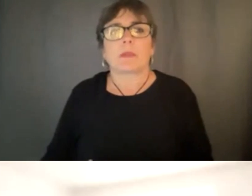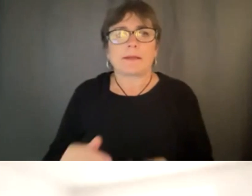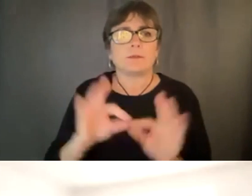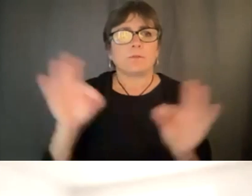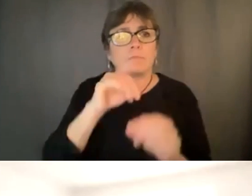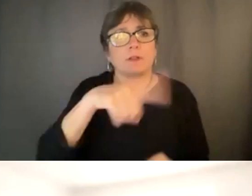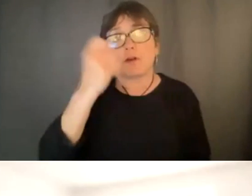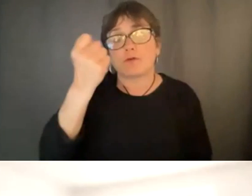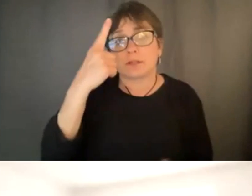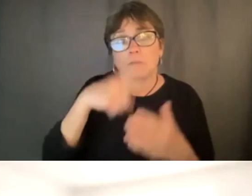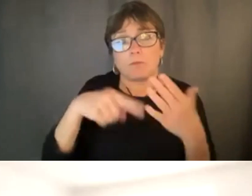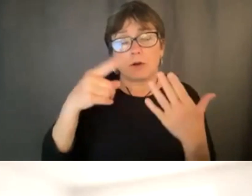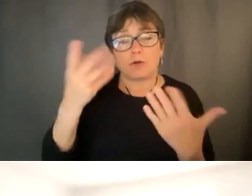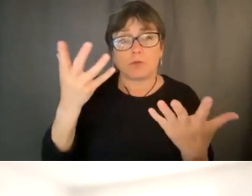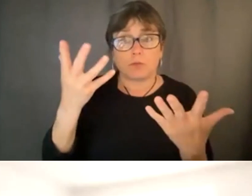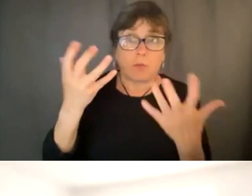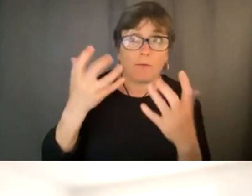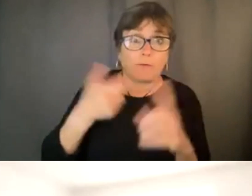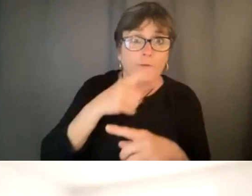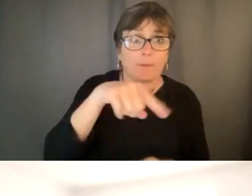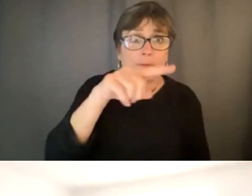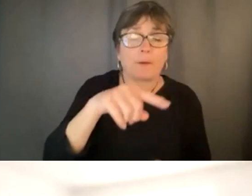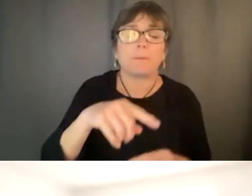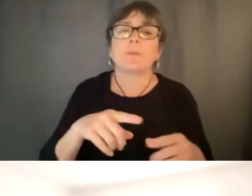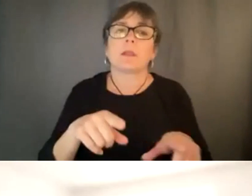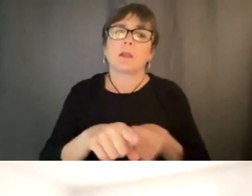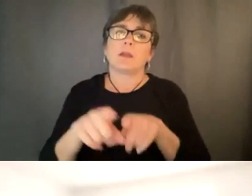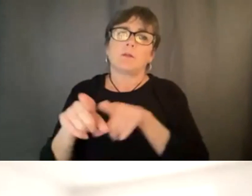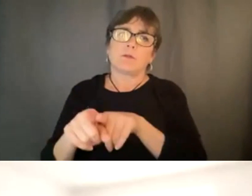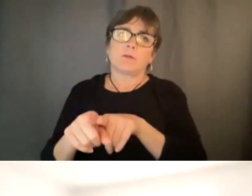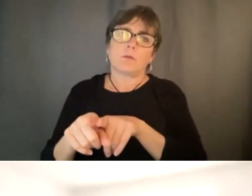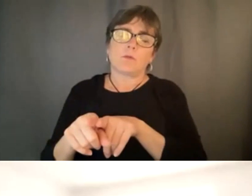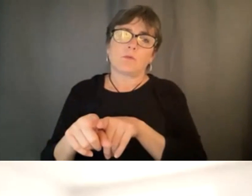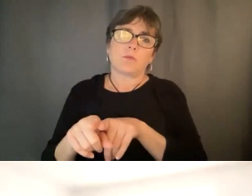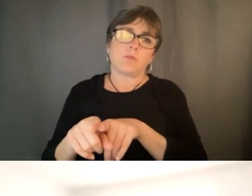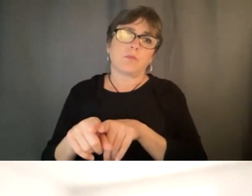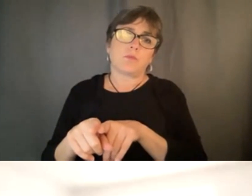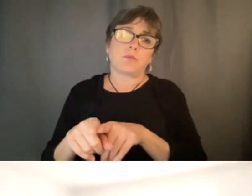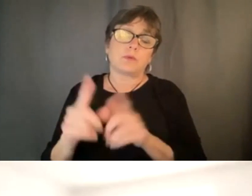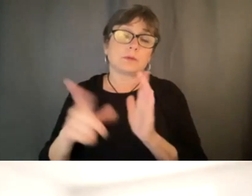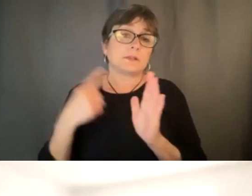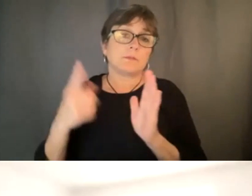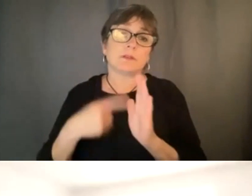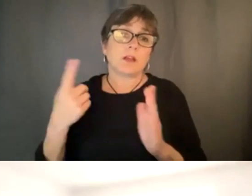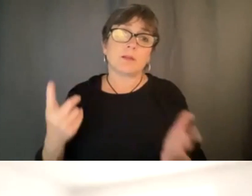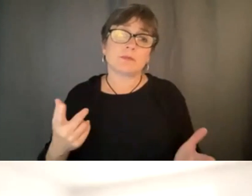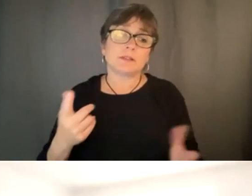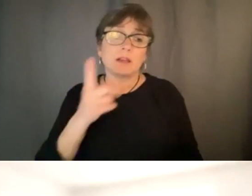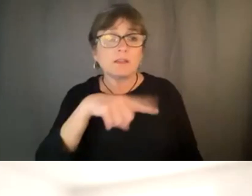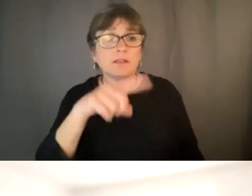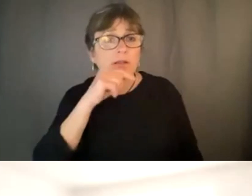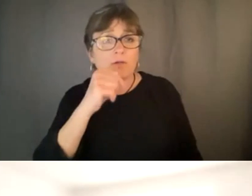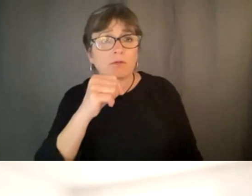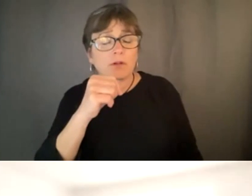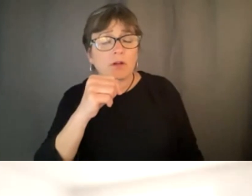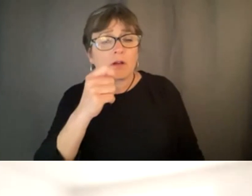goal and then setting boundaries really, really help. But then realizing that youth may not really know or understand all of that, and being